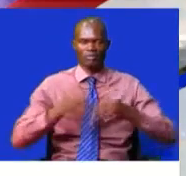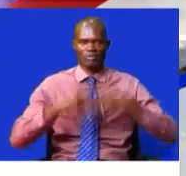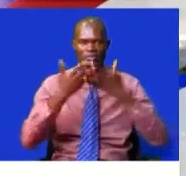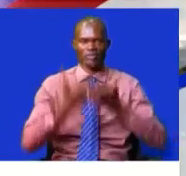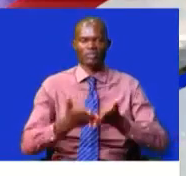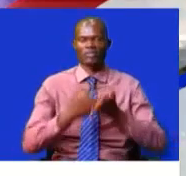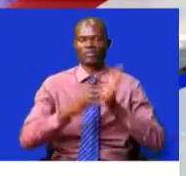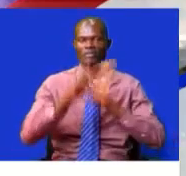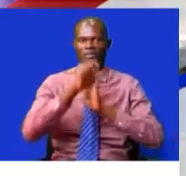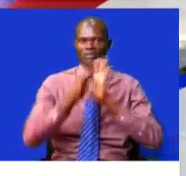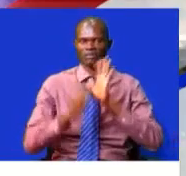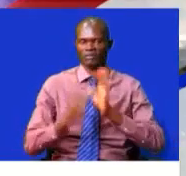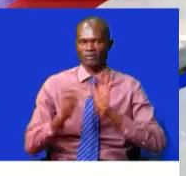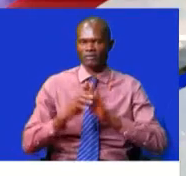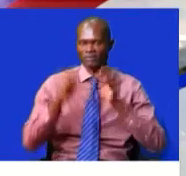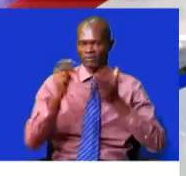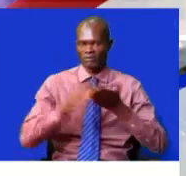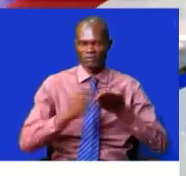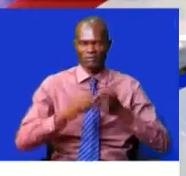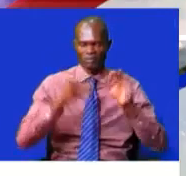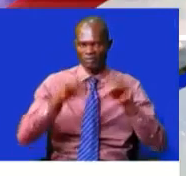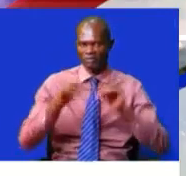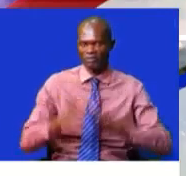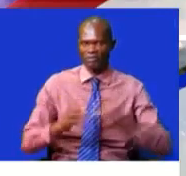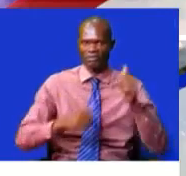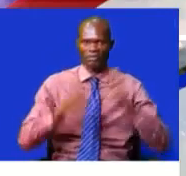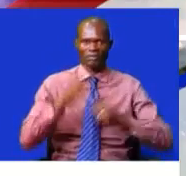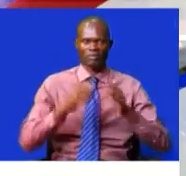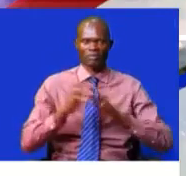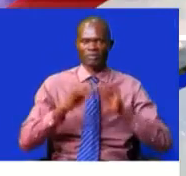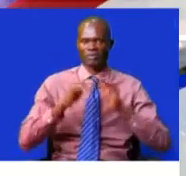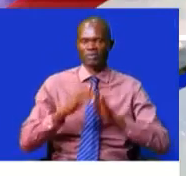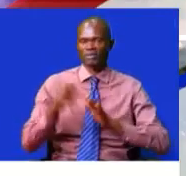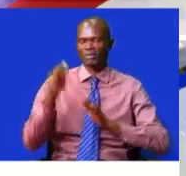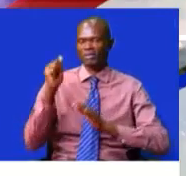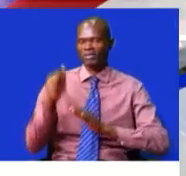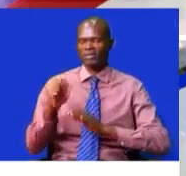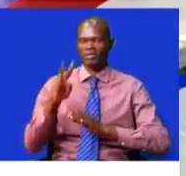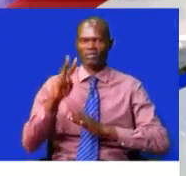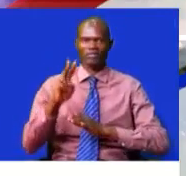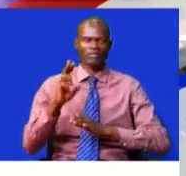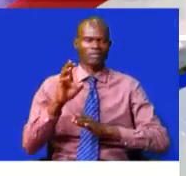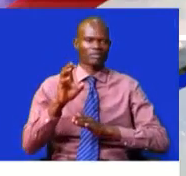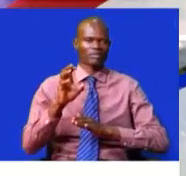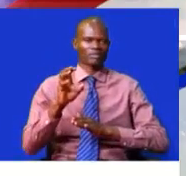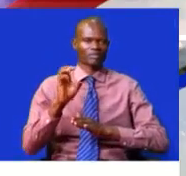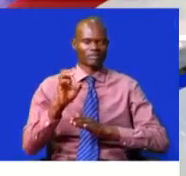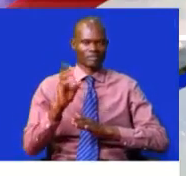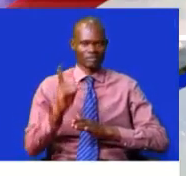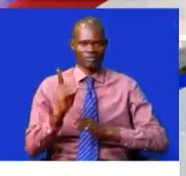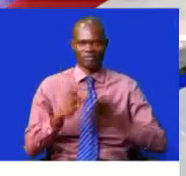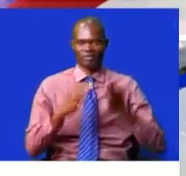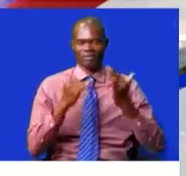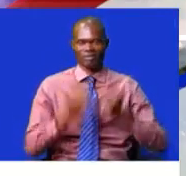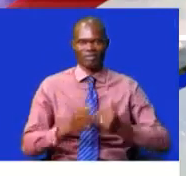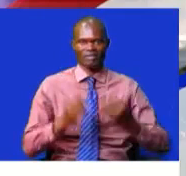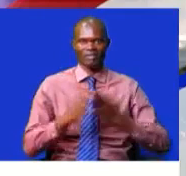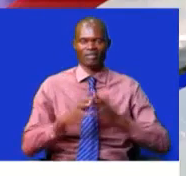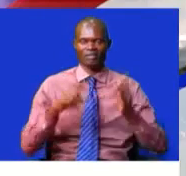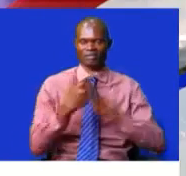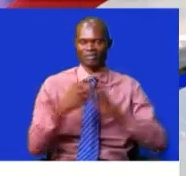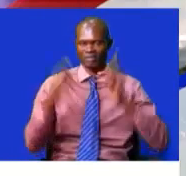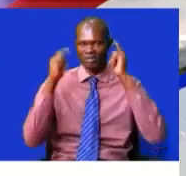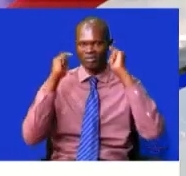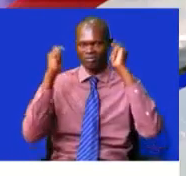mar ndiko jopur e bwo chenro no endo motesi kaka agricultural value chain development koro nito obago ng'anyo e tielo